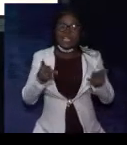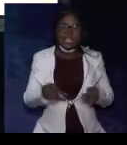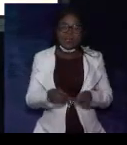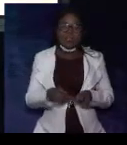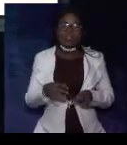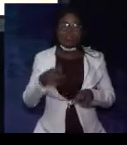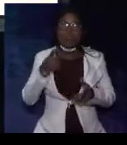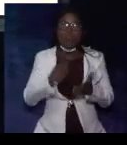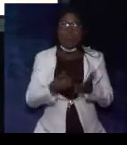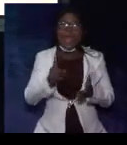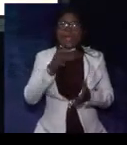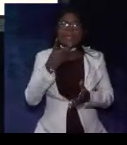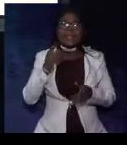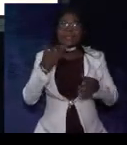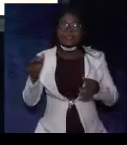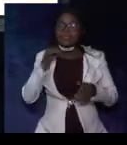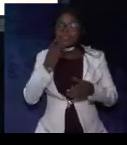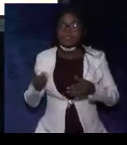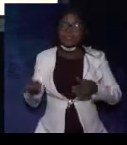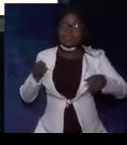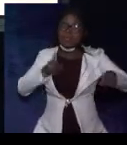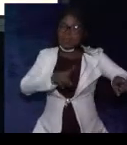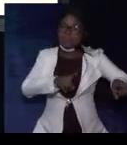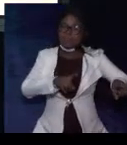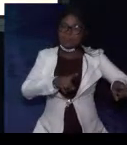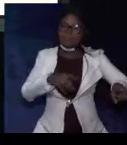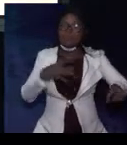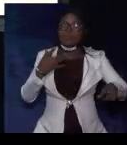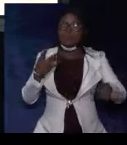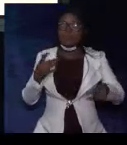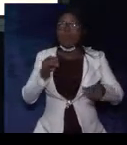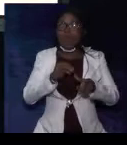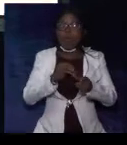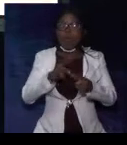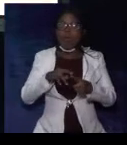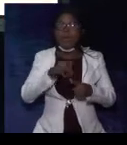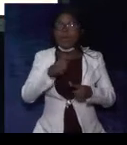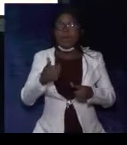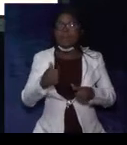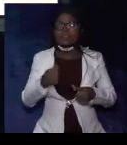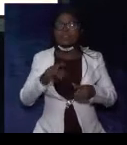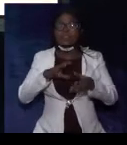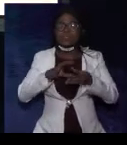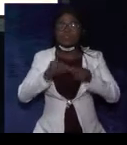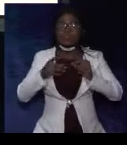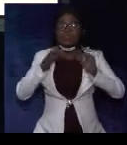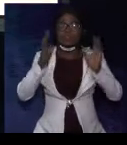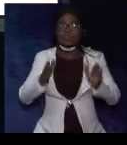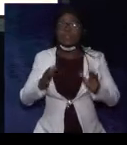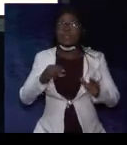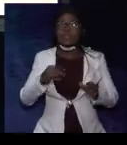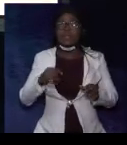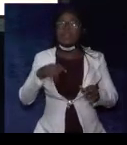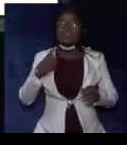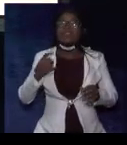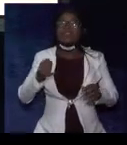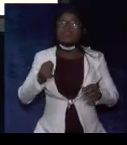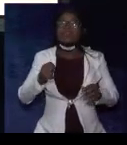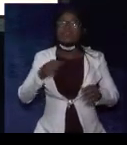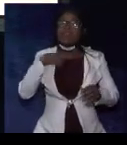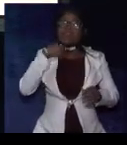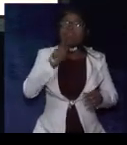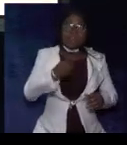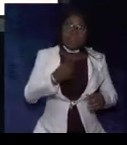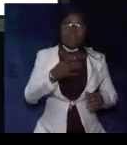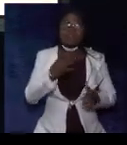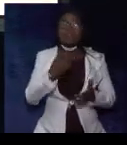The location of the action. An author or a storyteller should describe the environment or